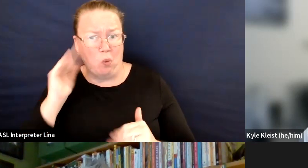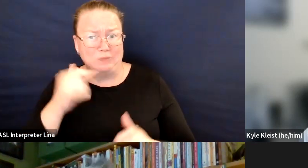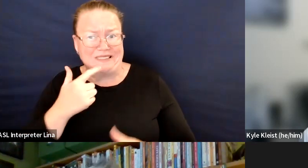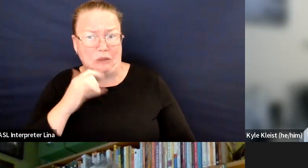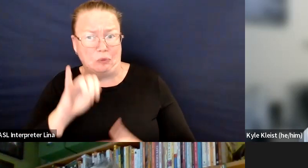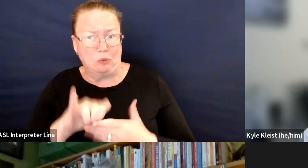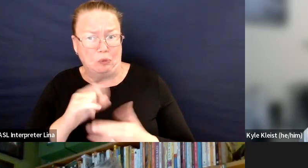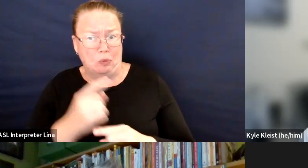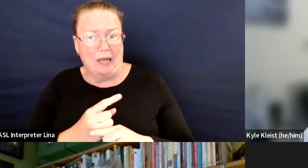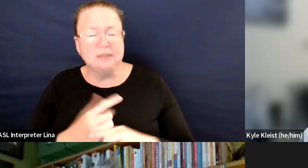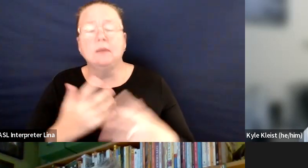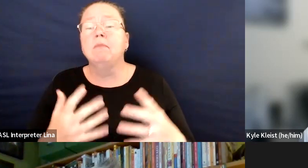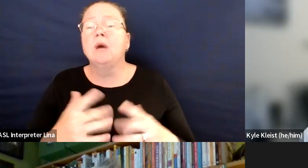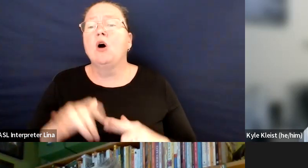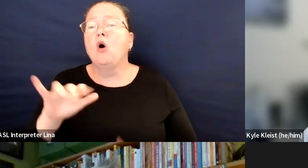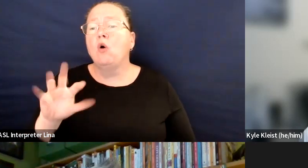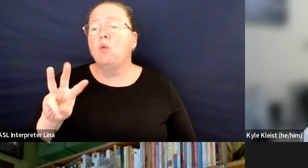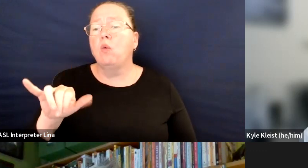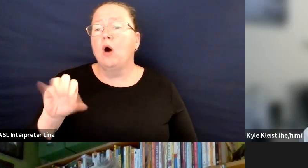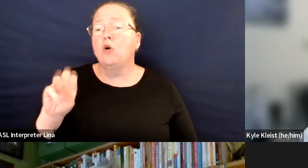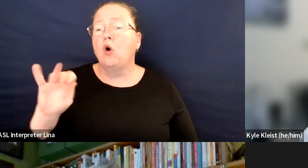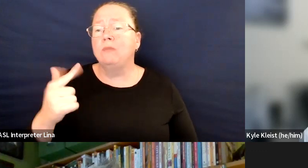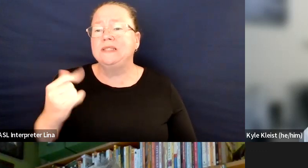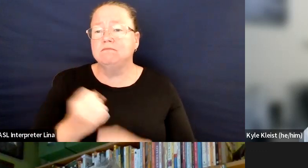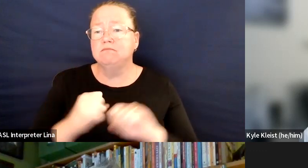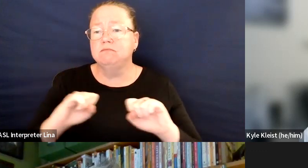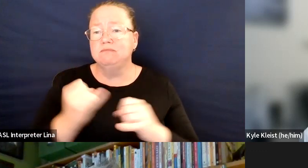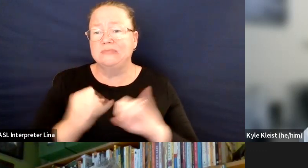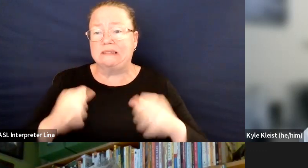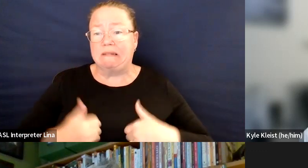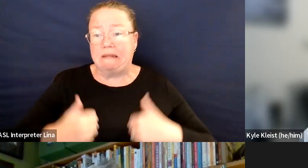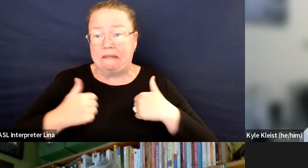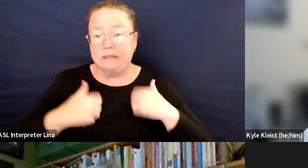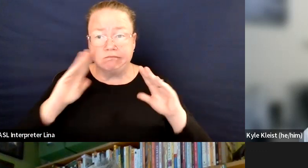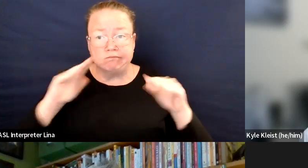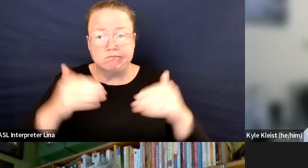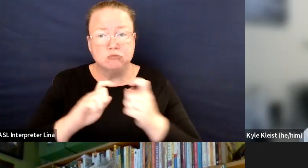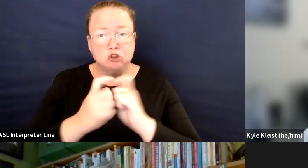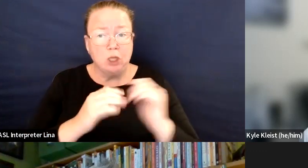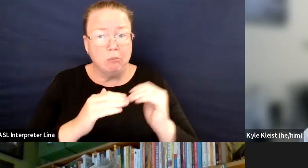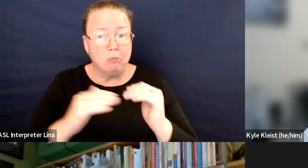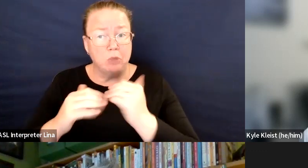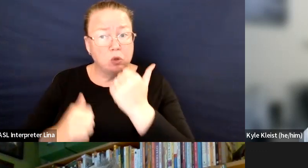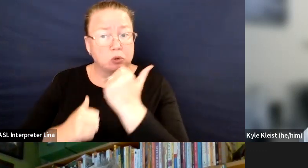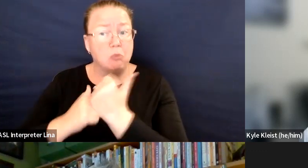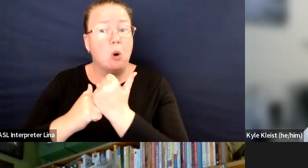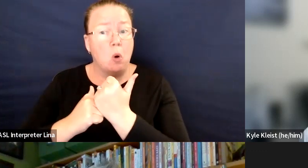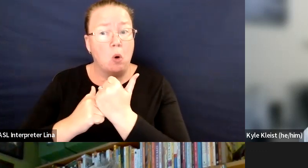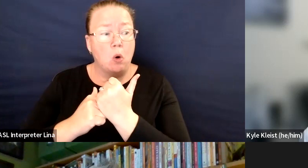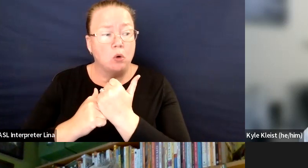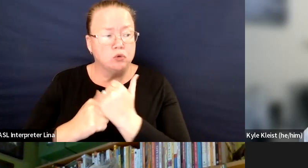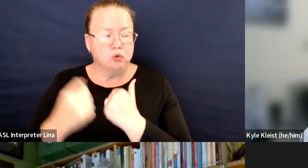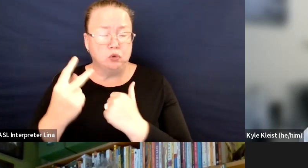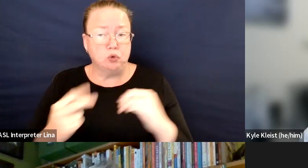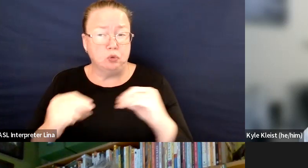says, Wyoming Independent Living has focused on changing its peer support to two more